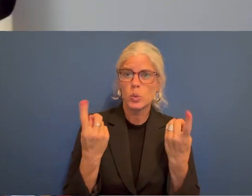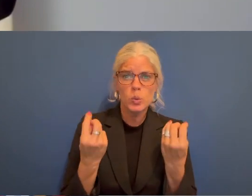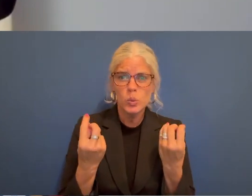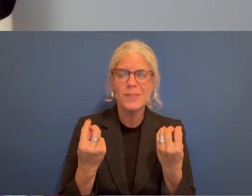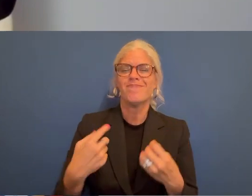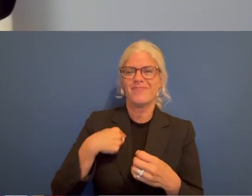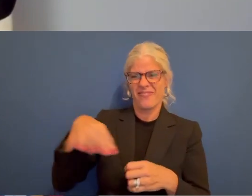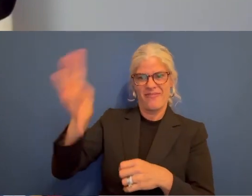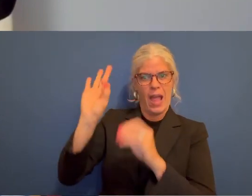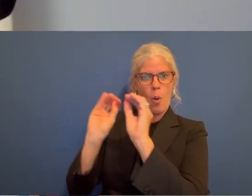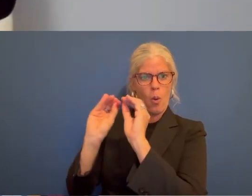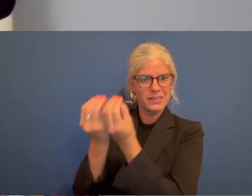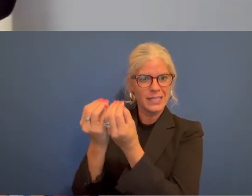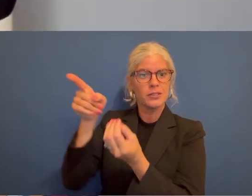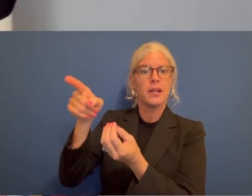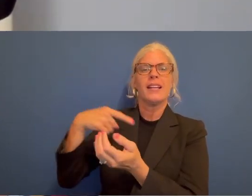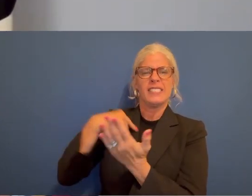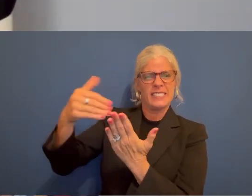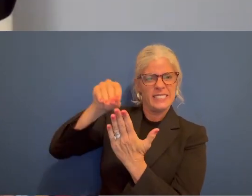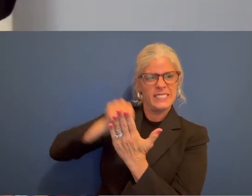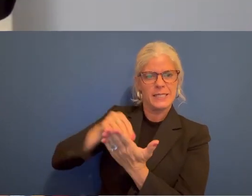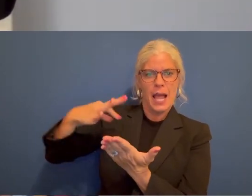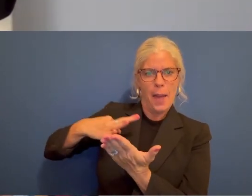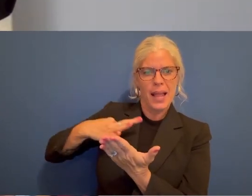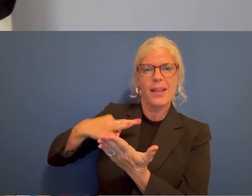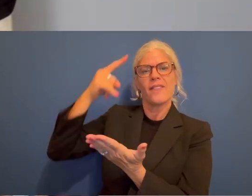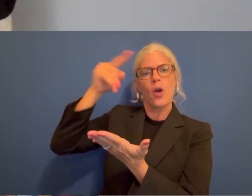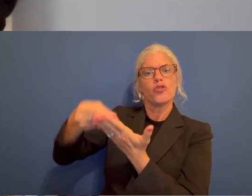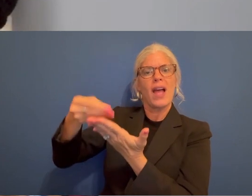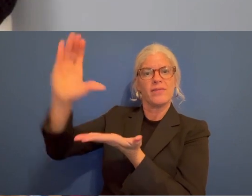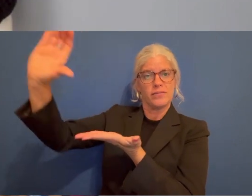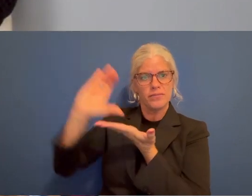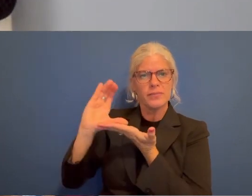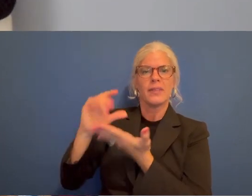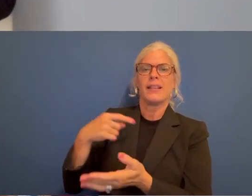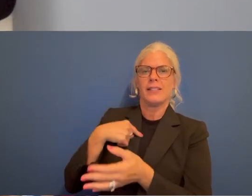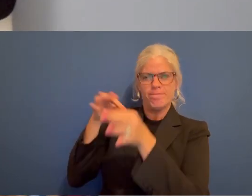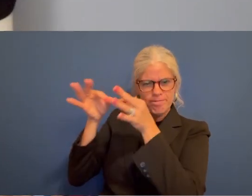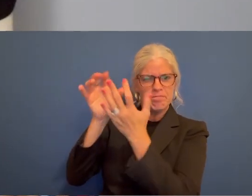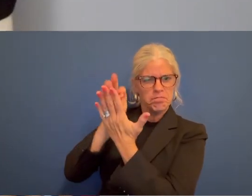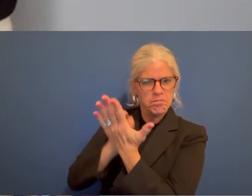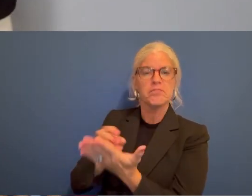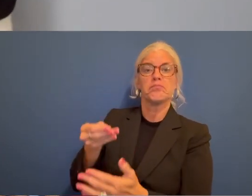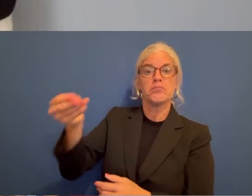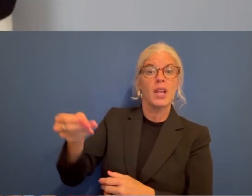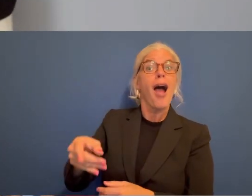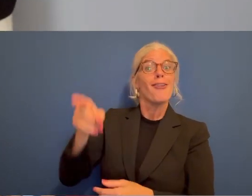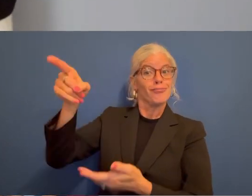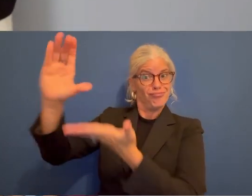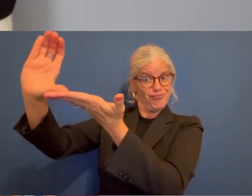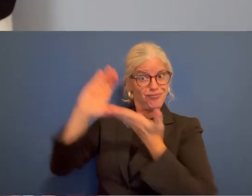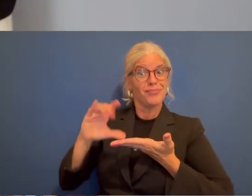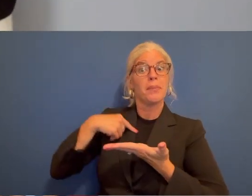just the money to do that on my own. I found a organization that gave that you apply for grant funding or